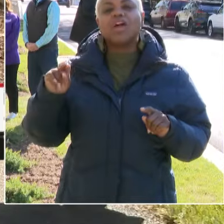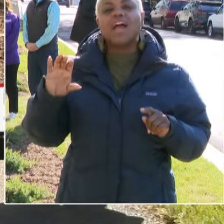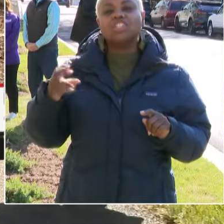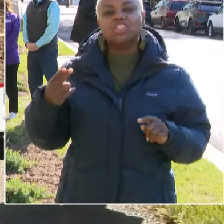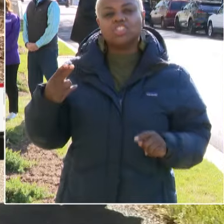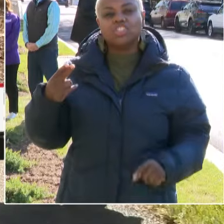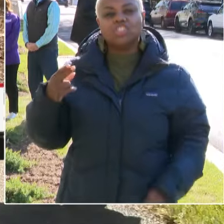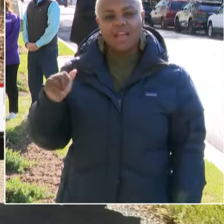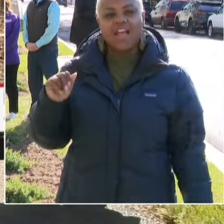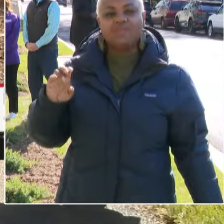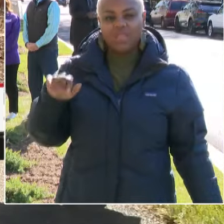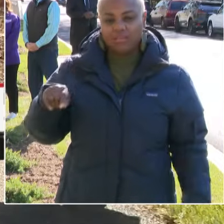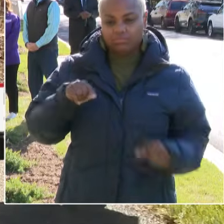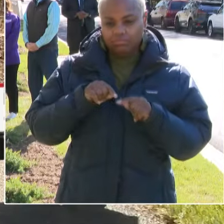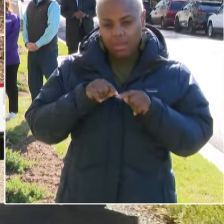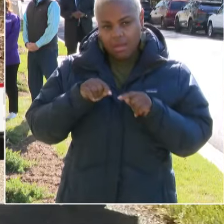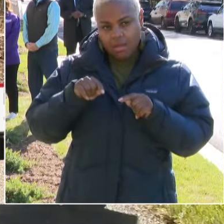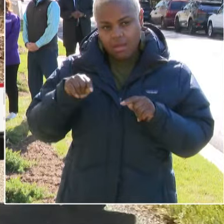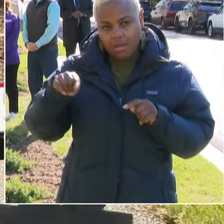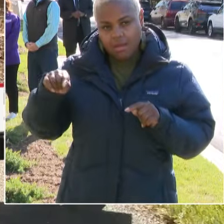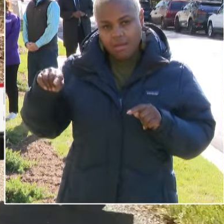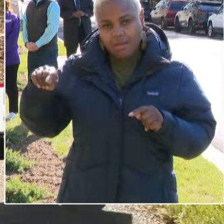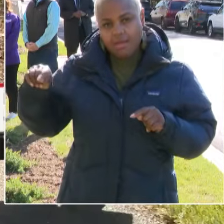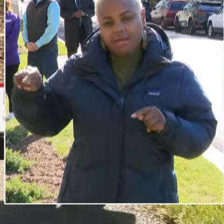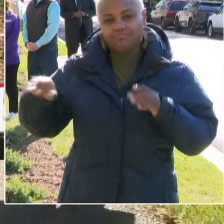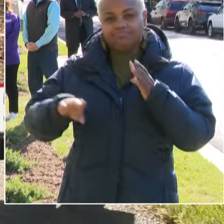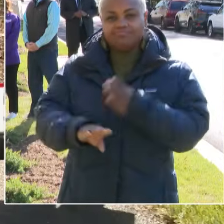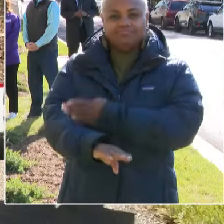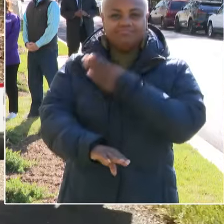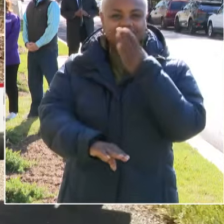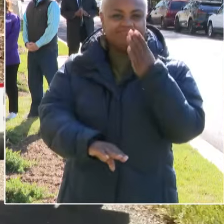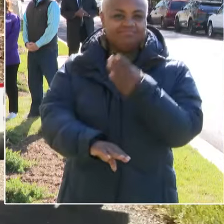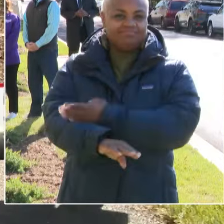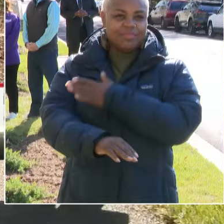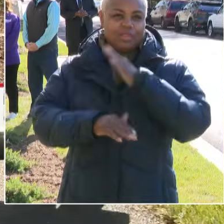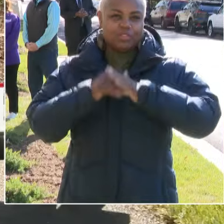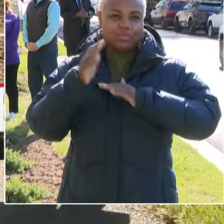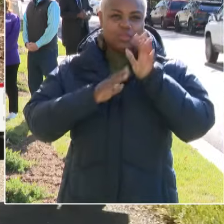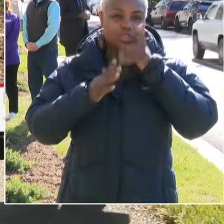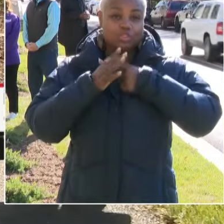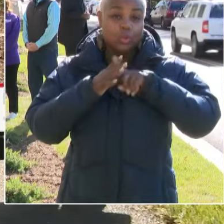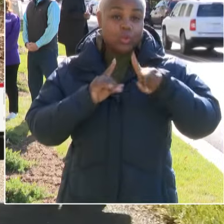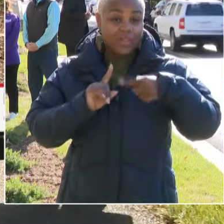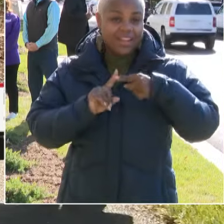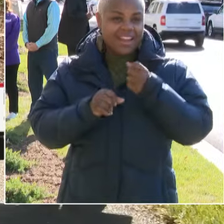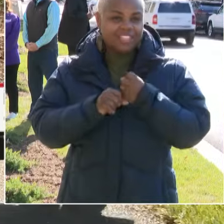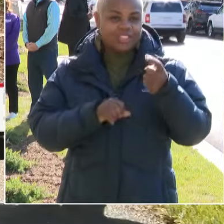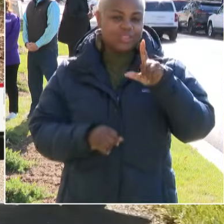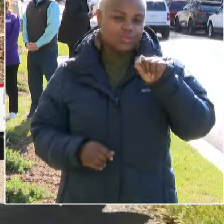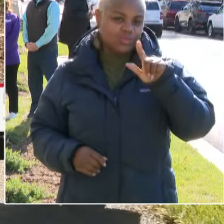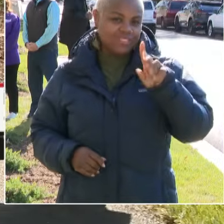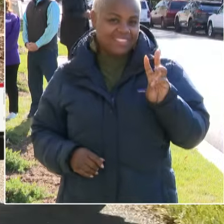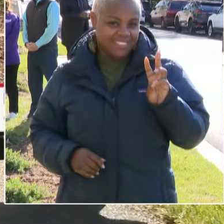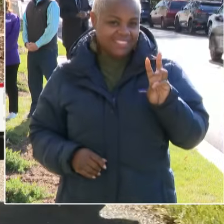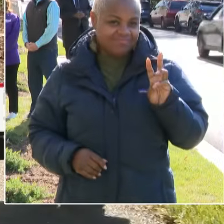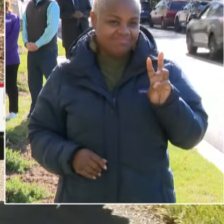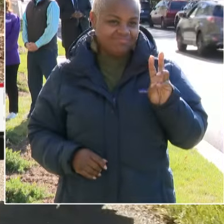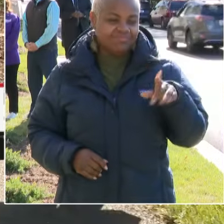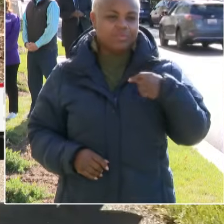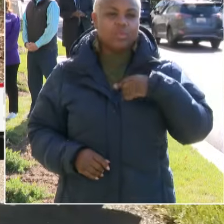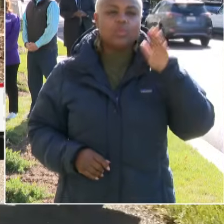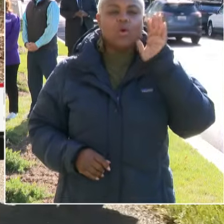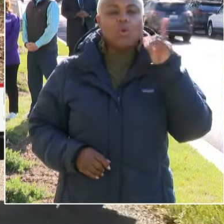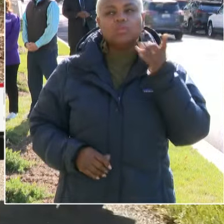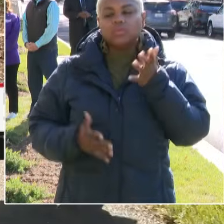trail. Construction on that section is anticipated to begin in 2026. And we continue to prioritize bike infrastructure that